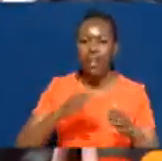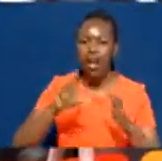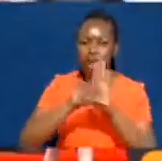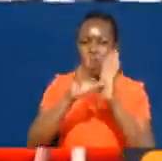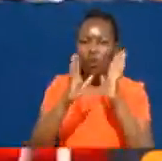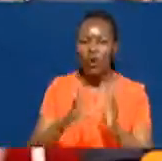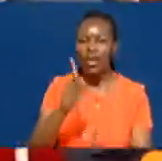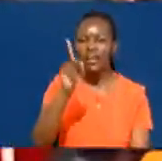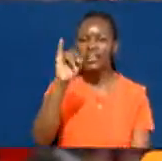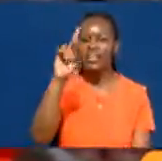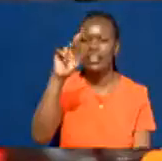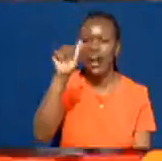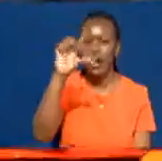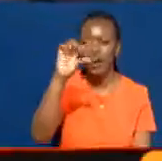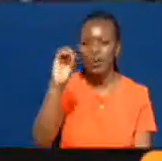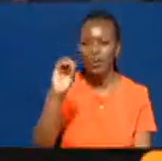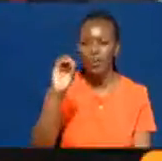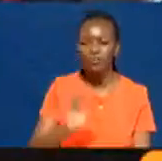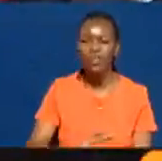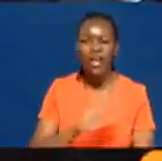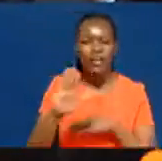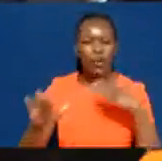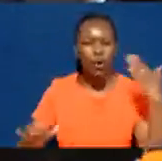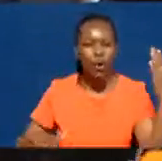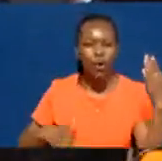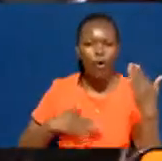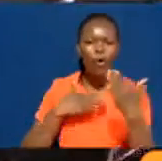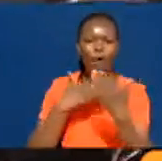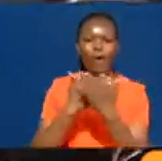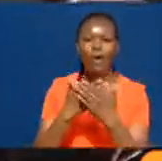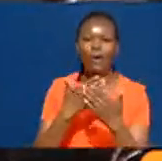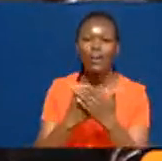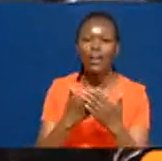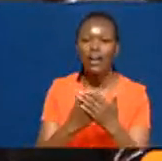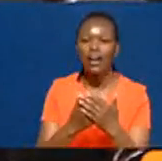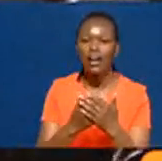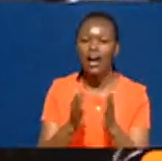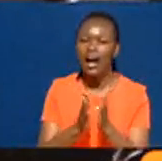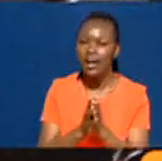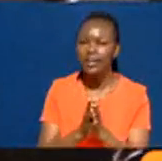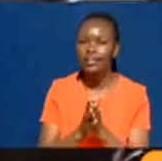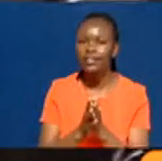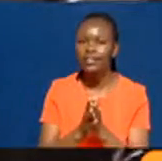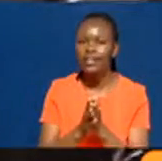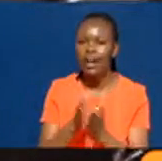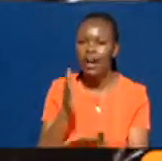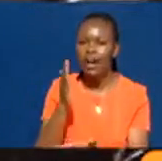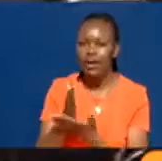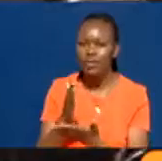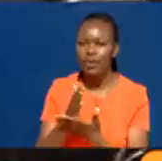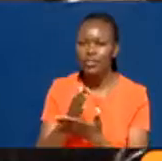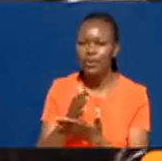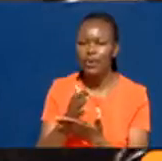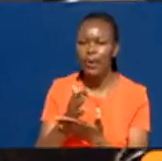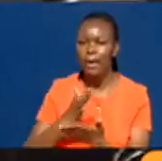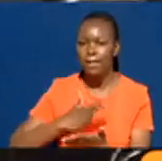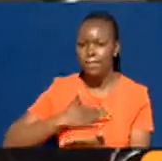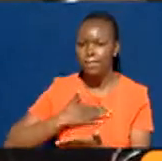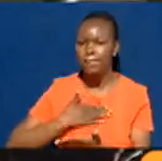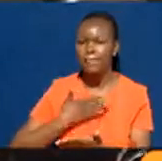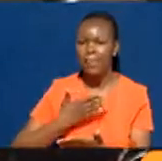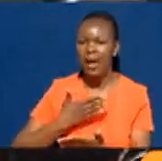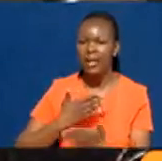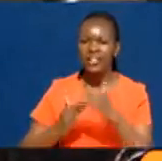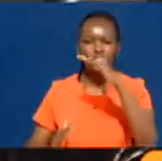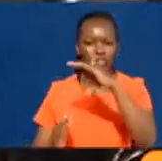Kiragu and all, and of course my